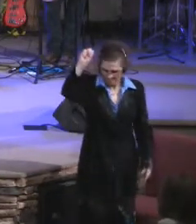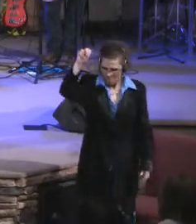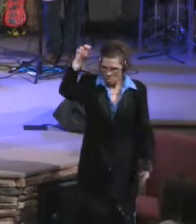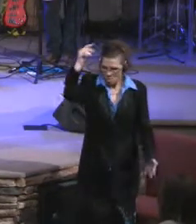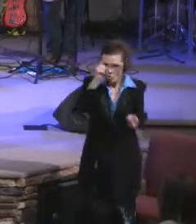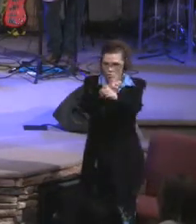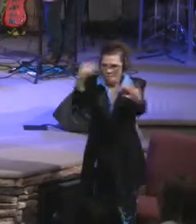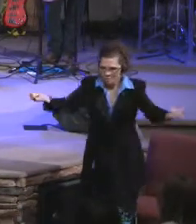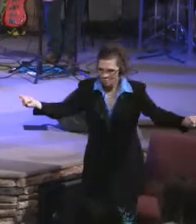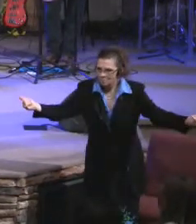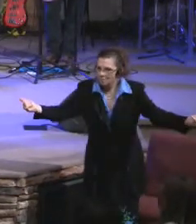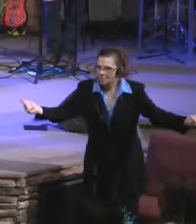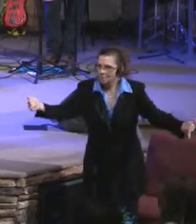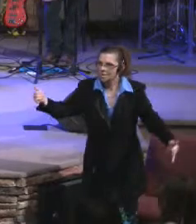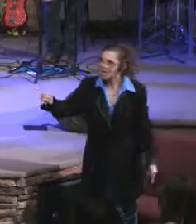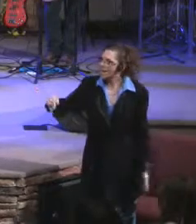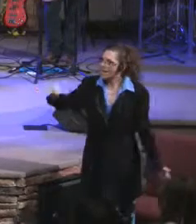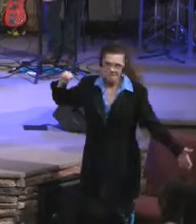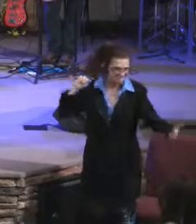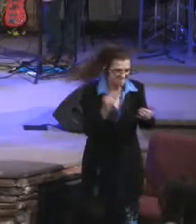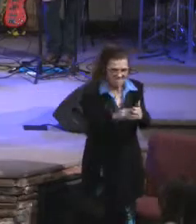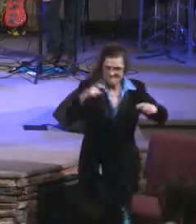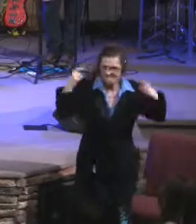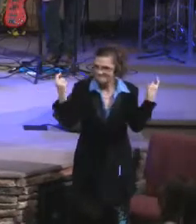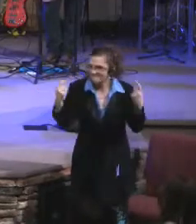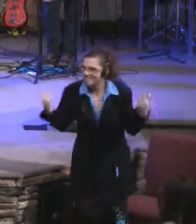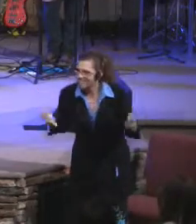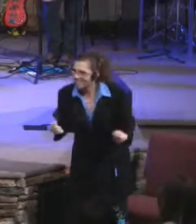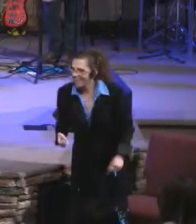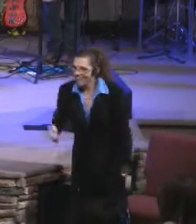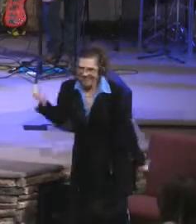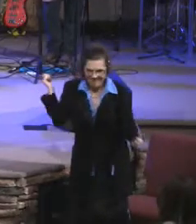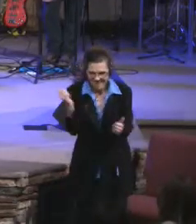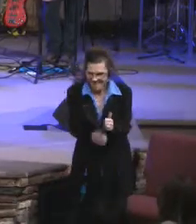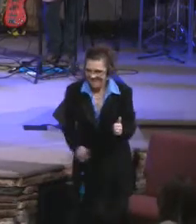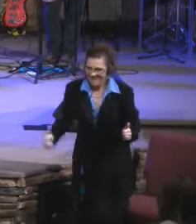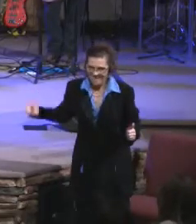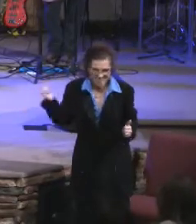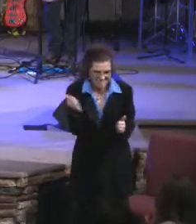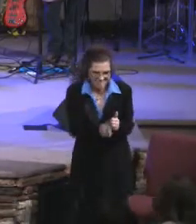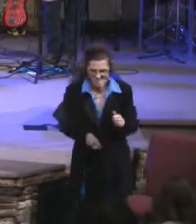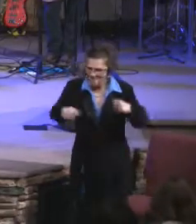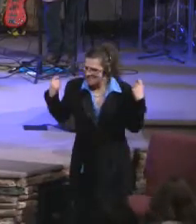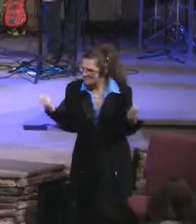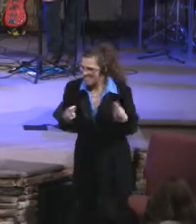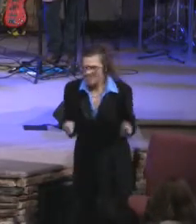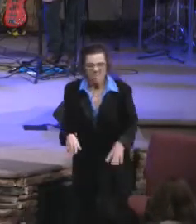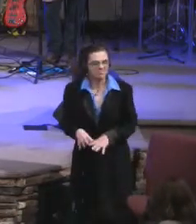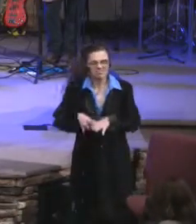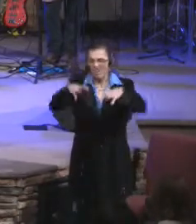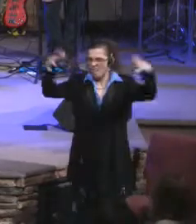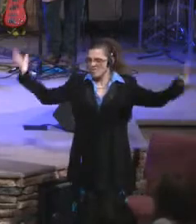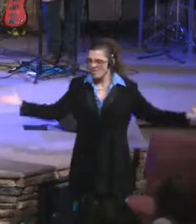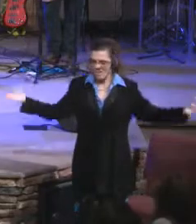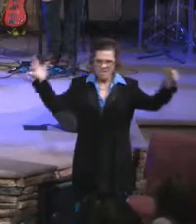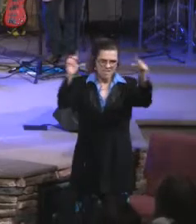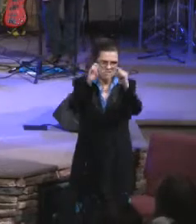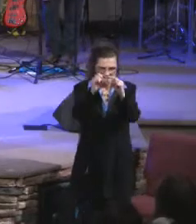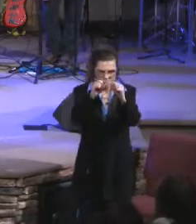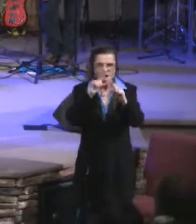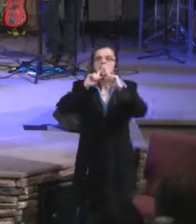right here. And it's against sin. Every aspect of it, I don't care how great, how small,